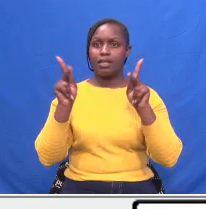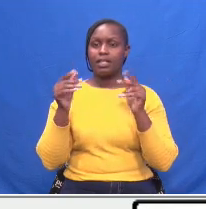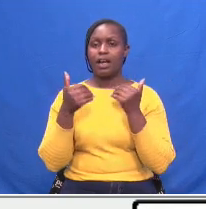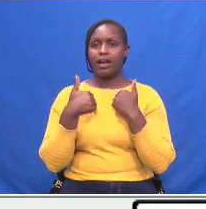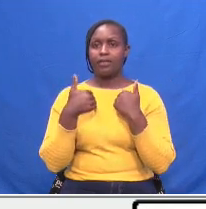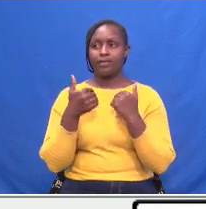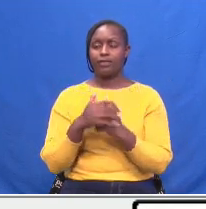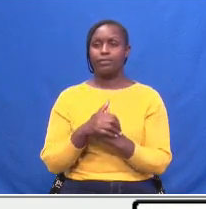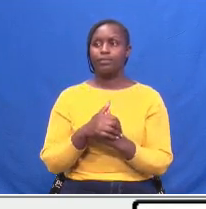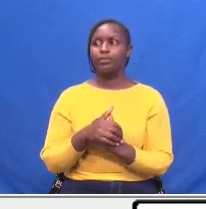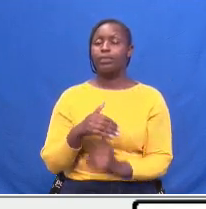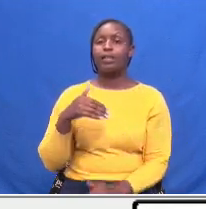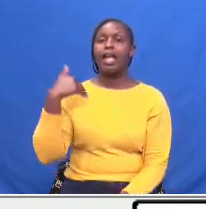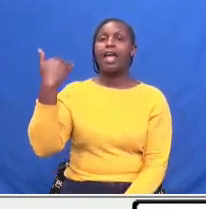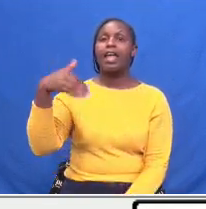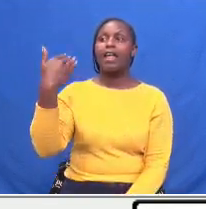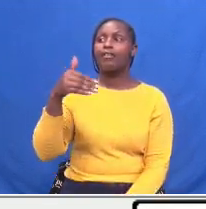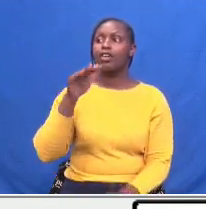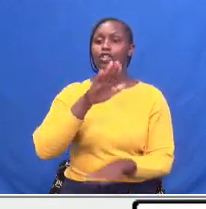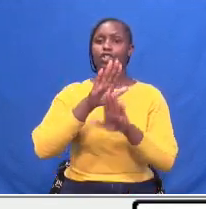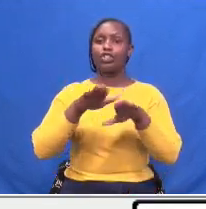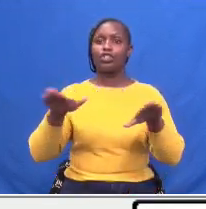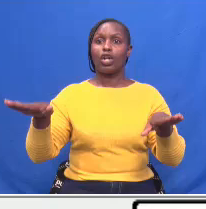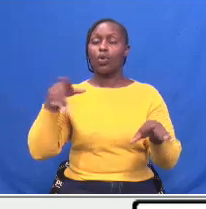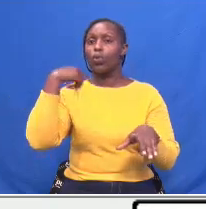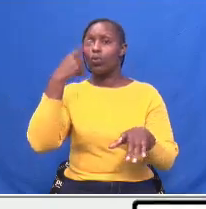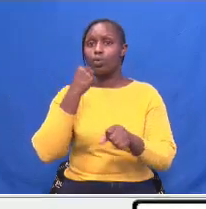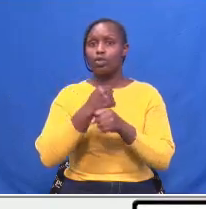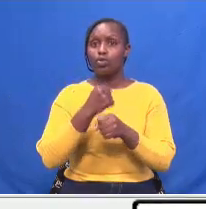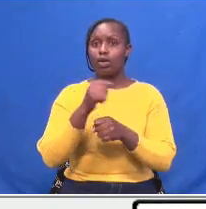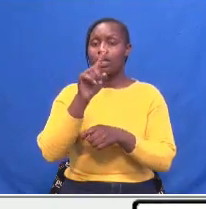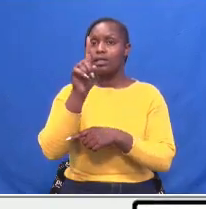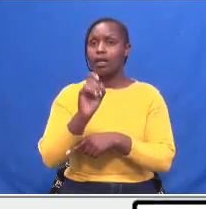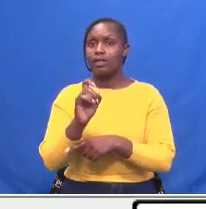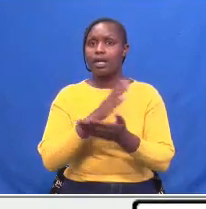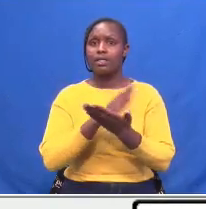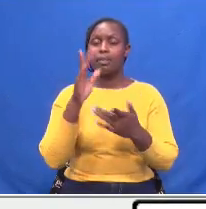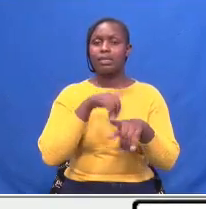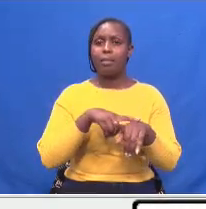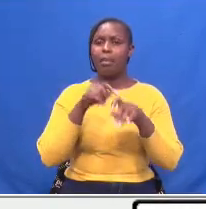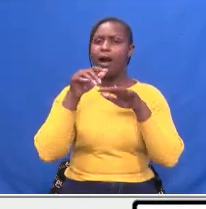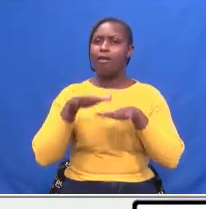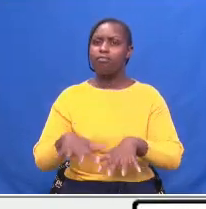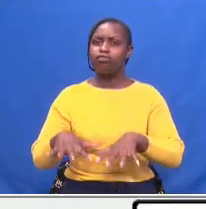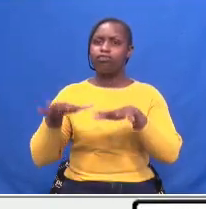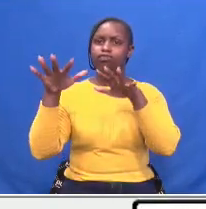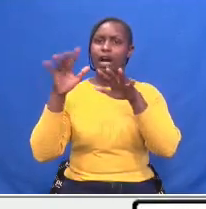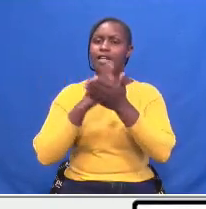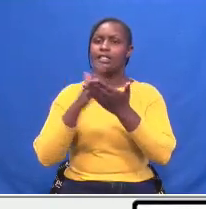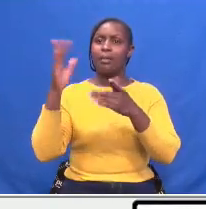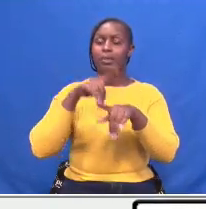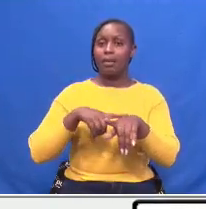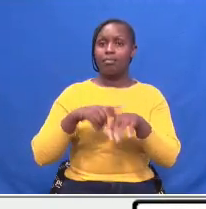Every time we are doing examination, there are normally challenges. Sometimes it's floods, sometimes it's those insecurities. But we are working